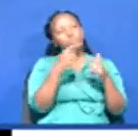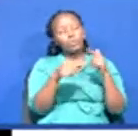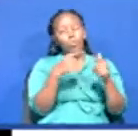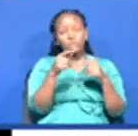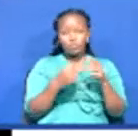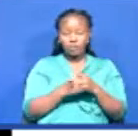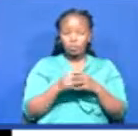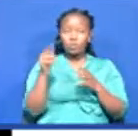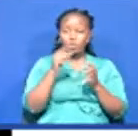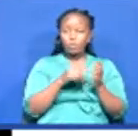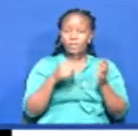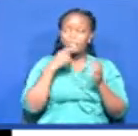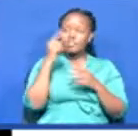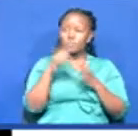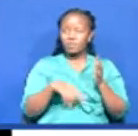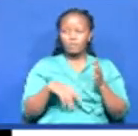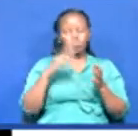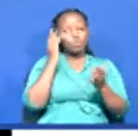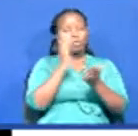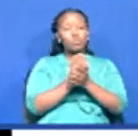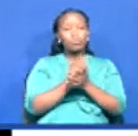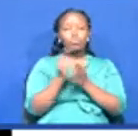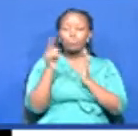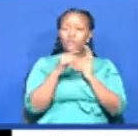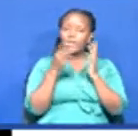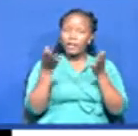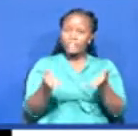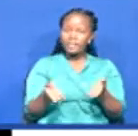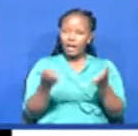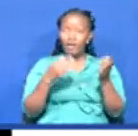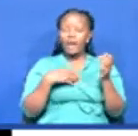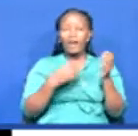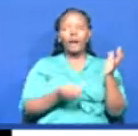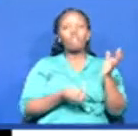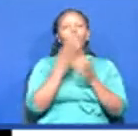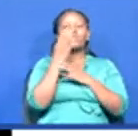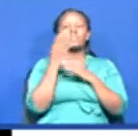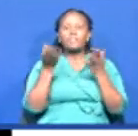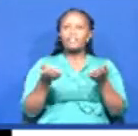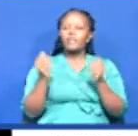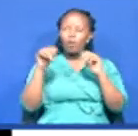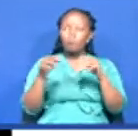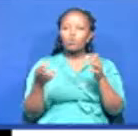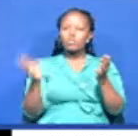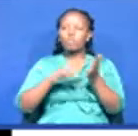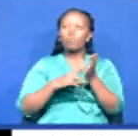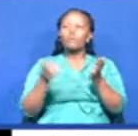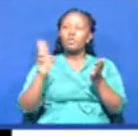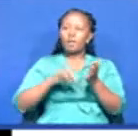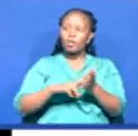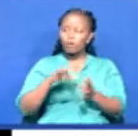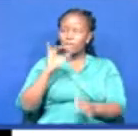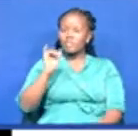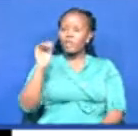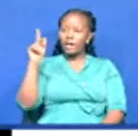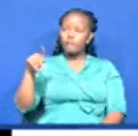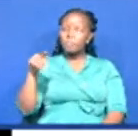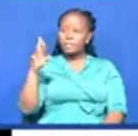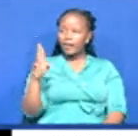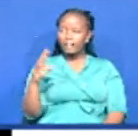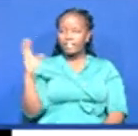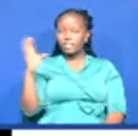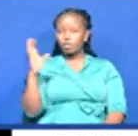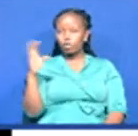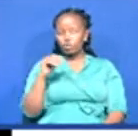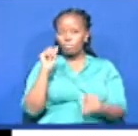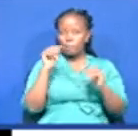said, yes, we are here, we have launched, you can now record your IPR. As a consumer, you can go into the system and you're